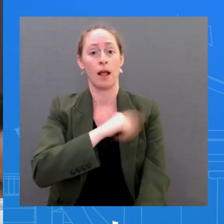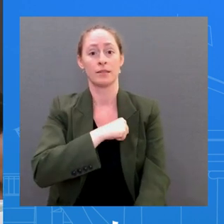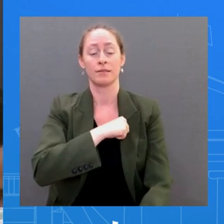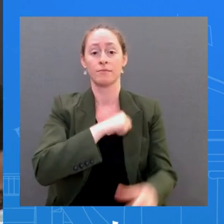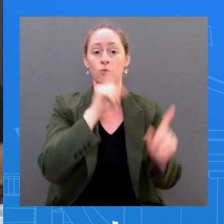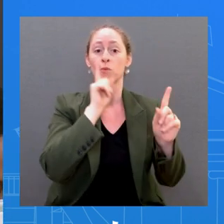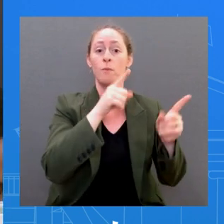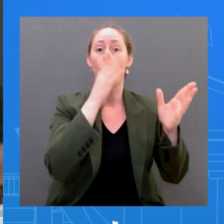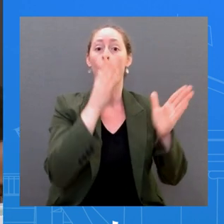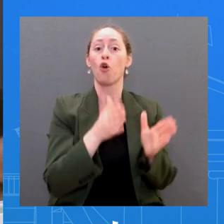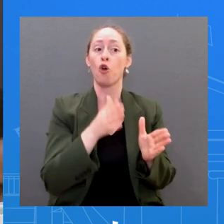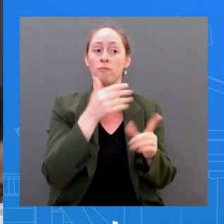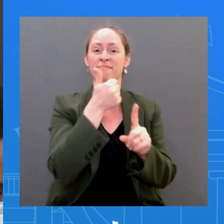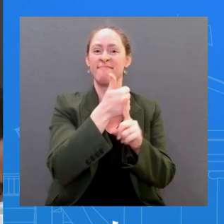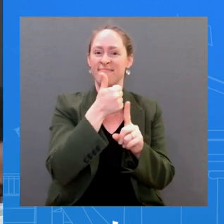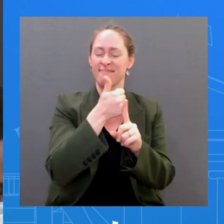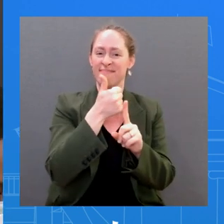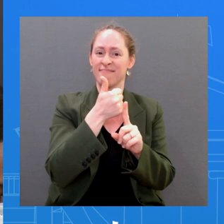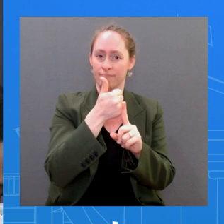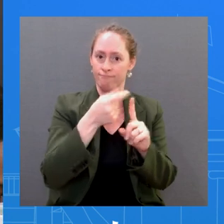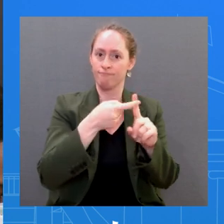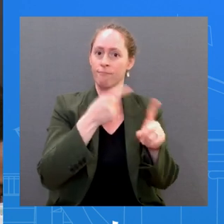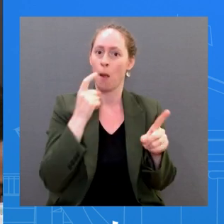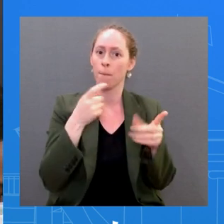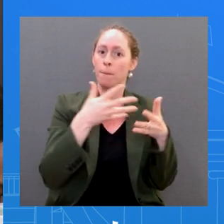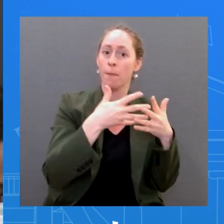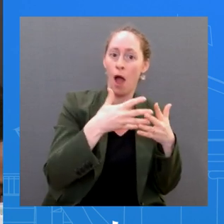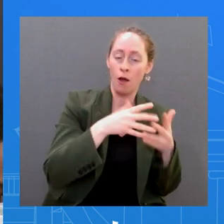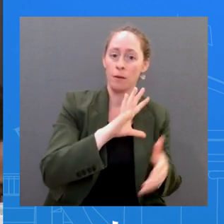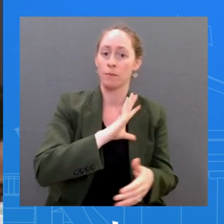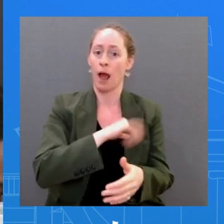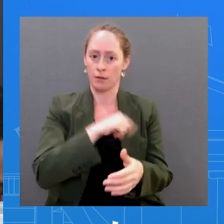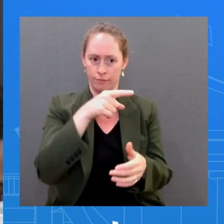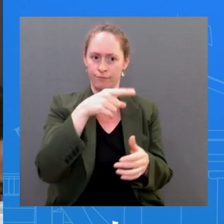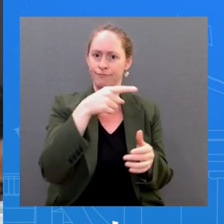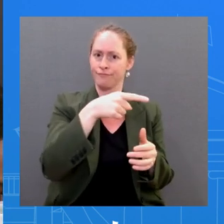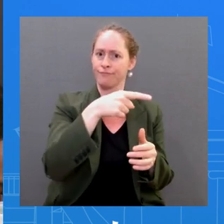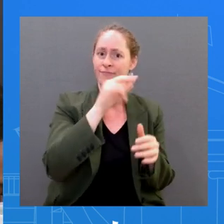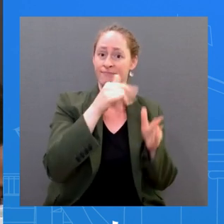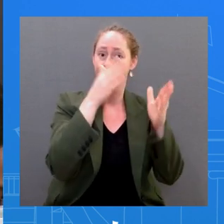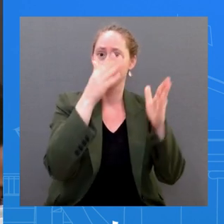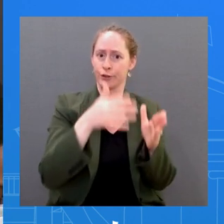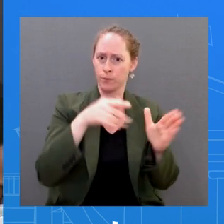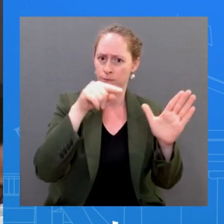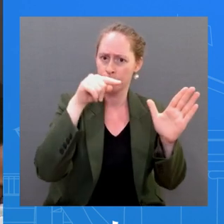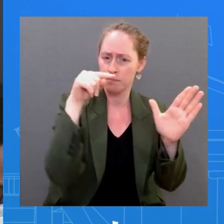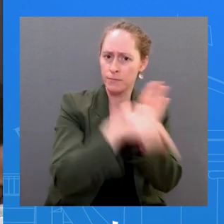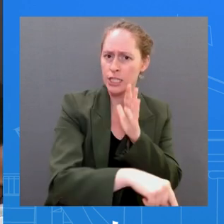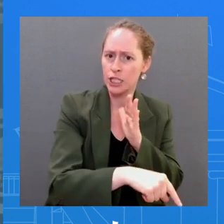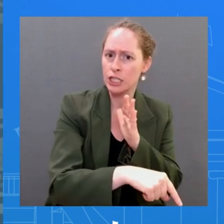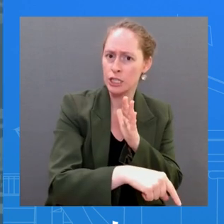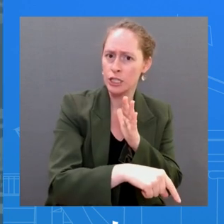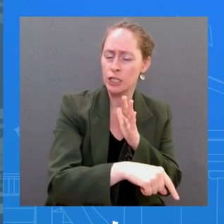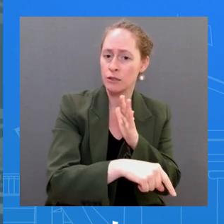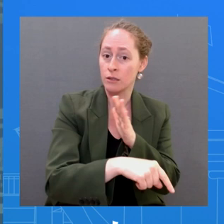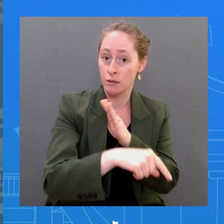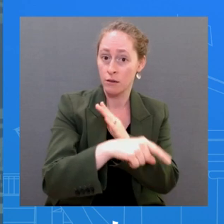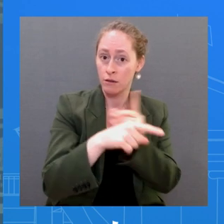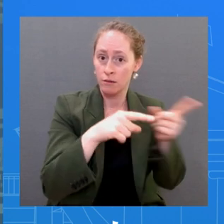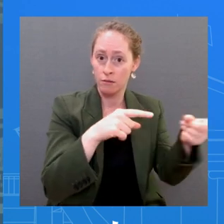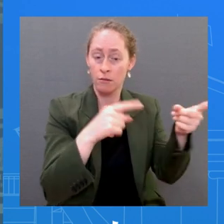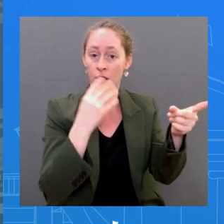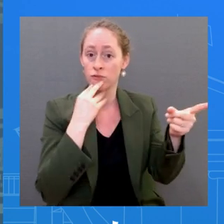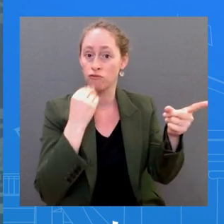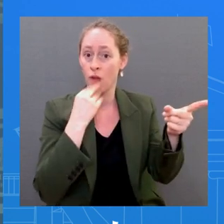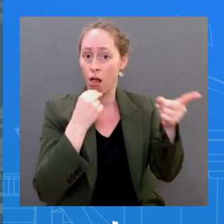Bank. Will the White House be supporting an investigation into her death? So we're in close touch with